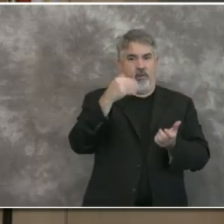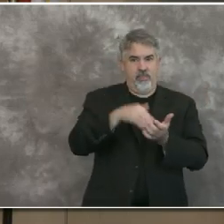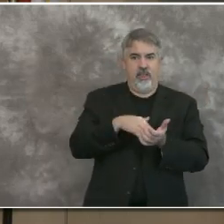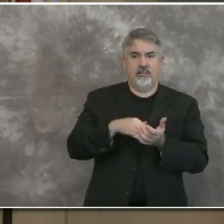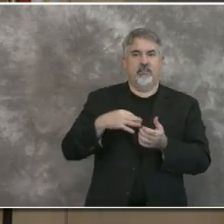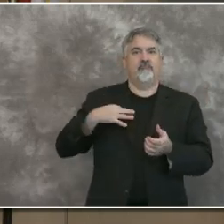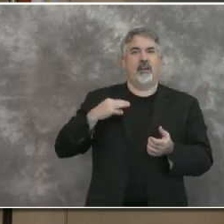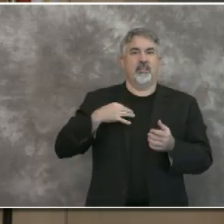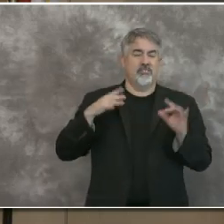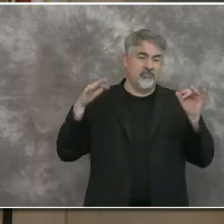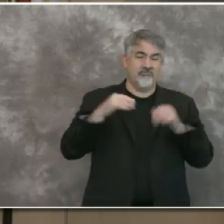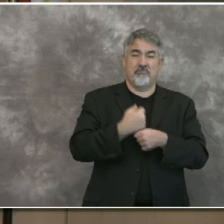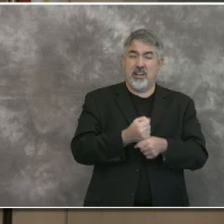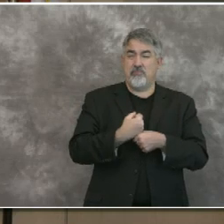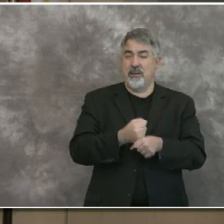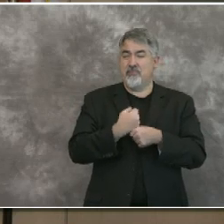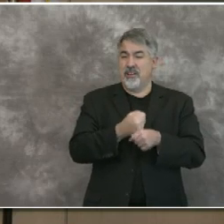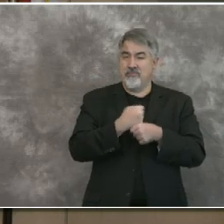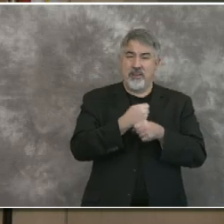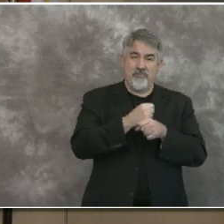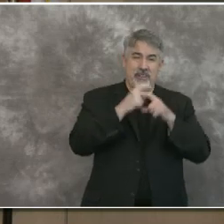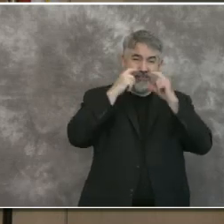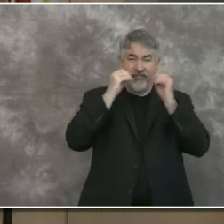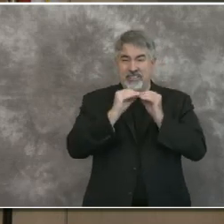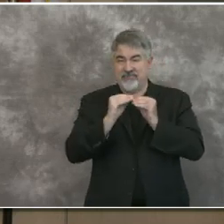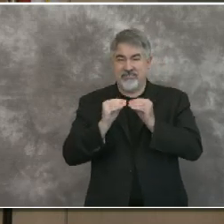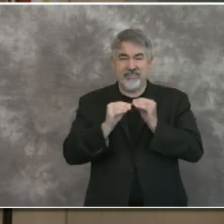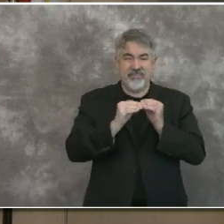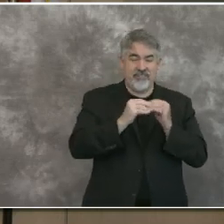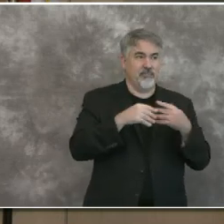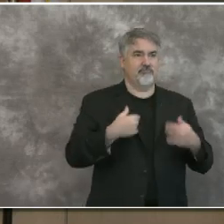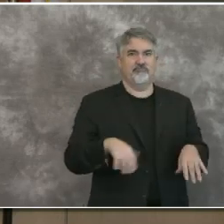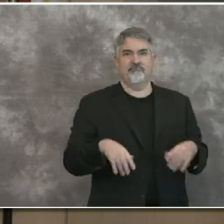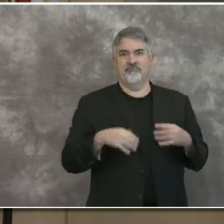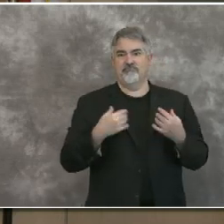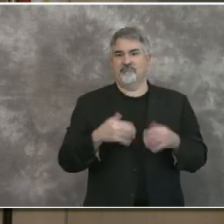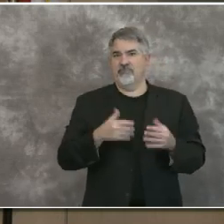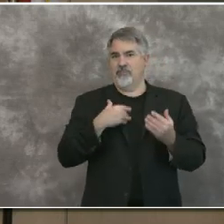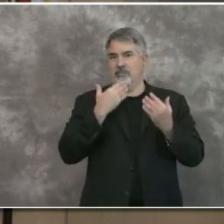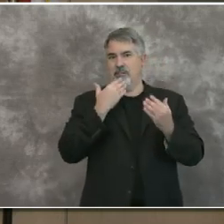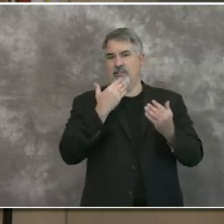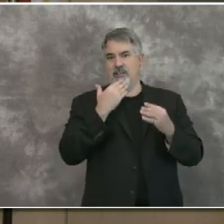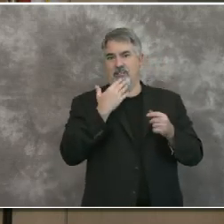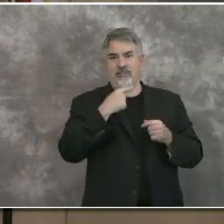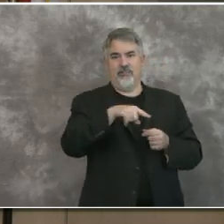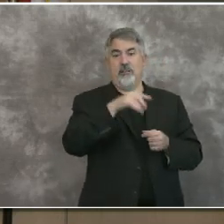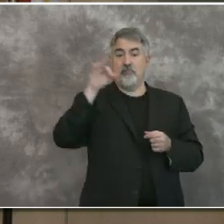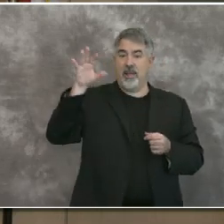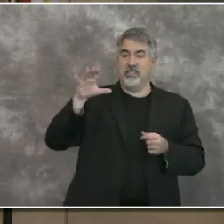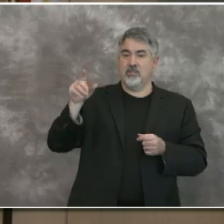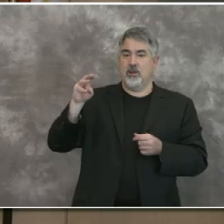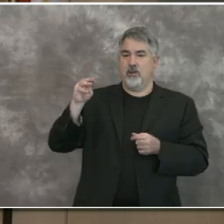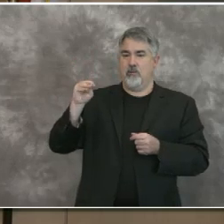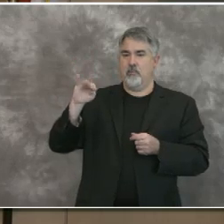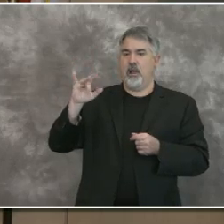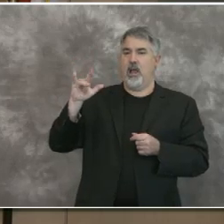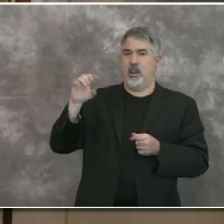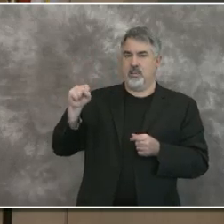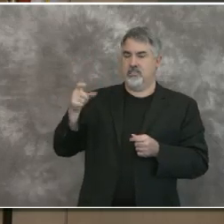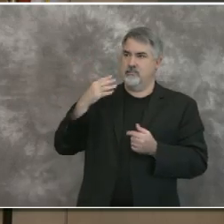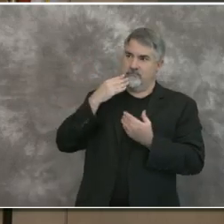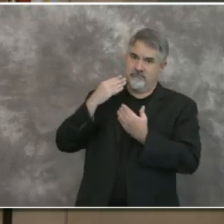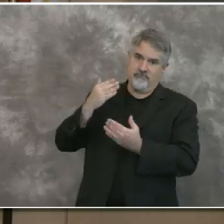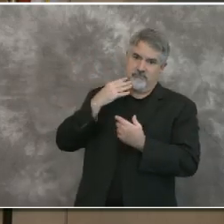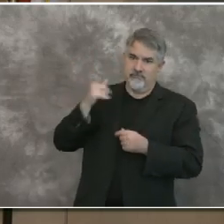volunteers fixing damaged masks that we had received. And I want to thank Pastor Miles McPherson and all of his volunteers for